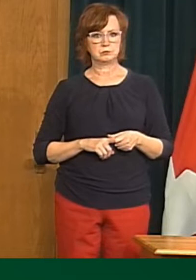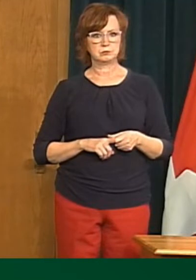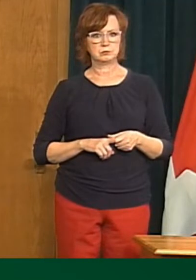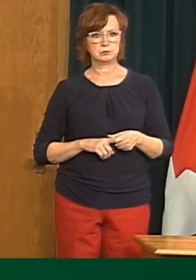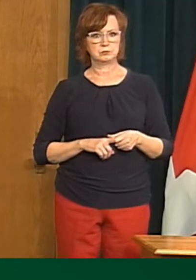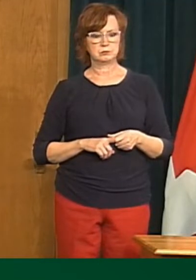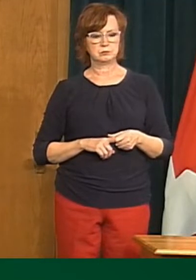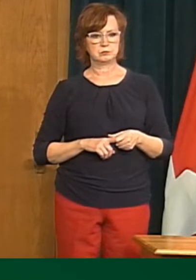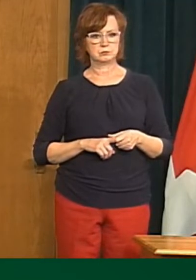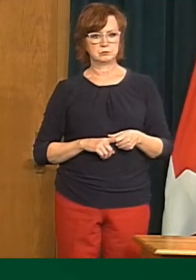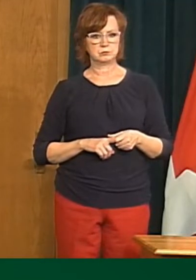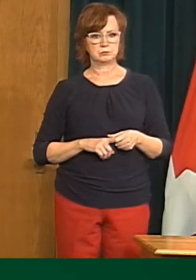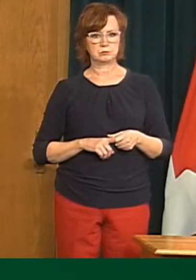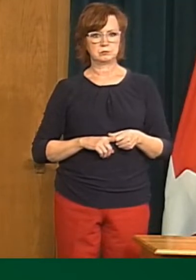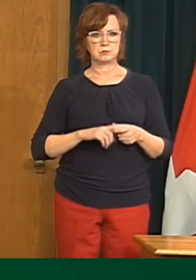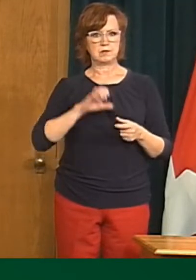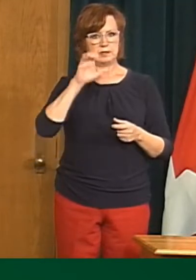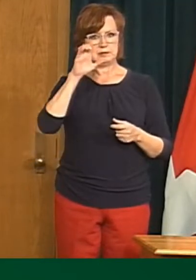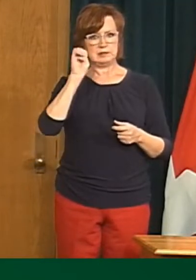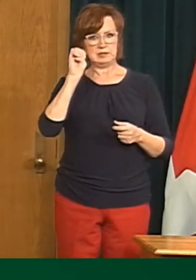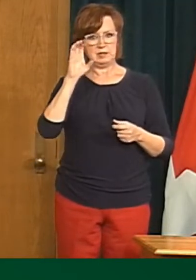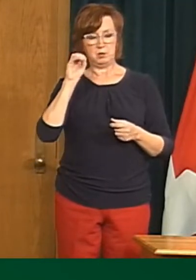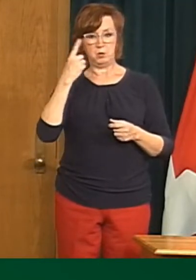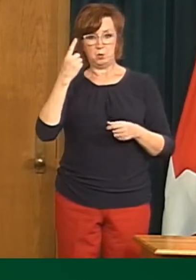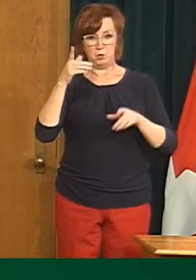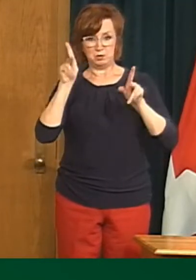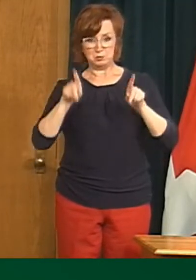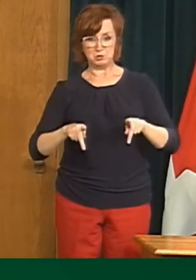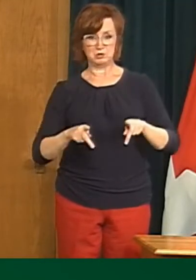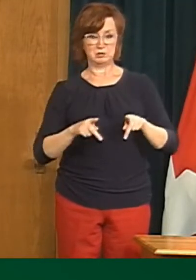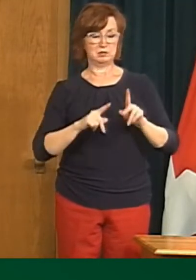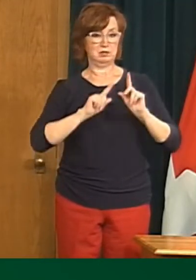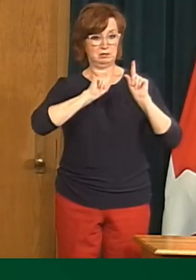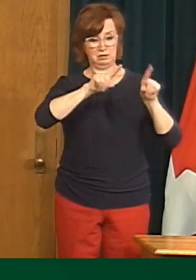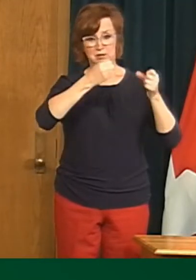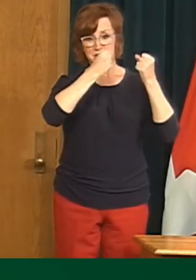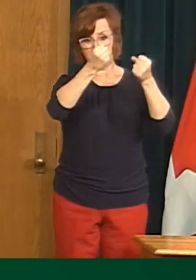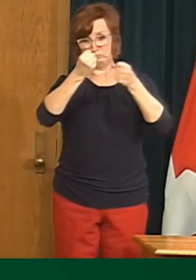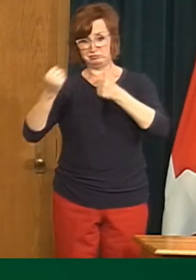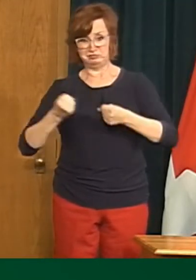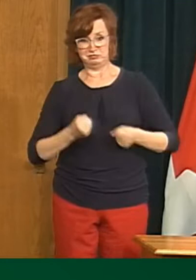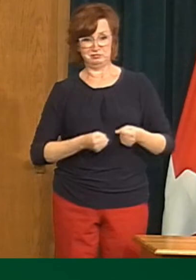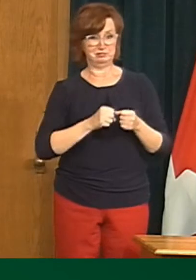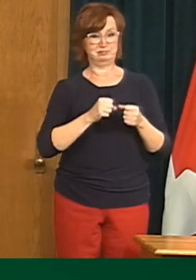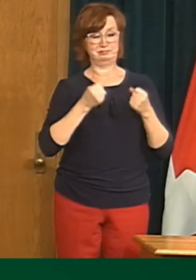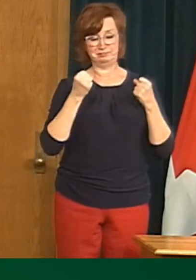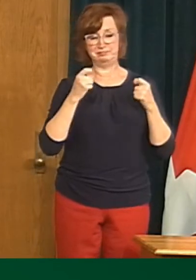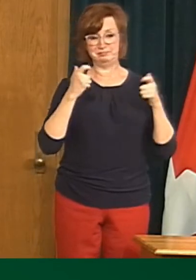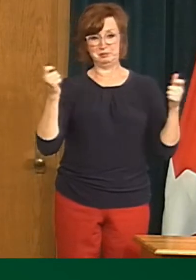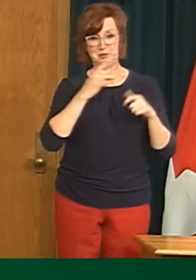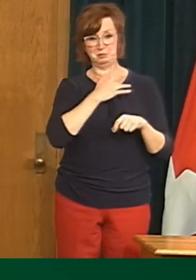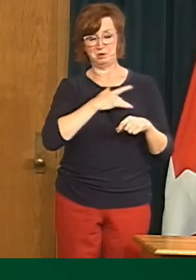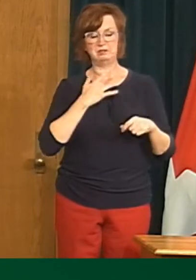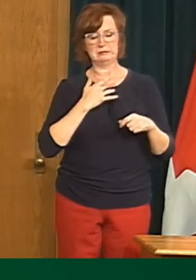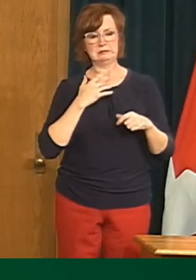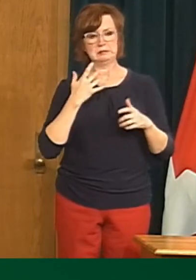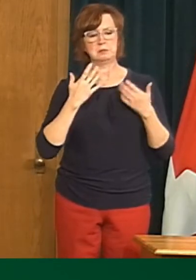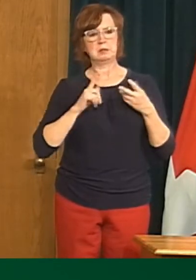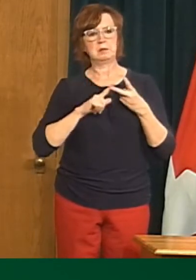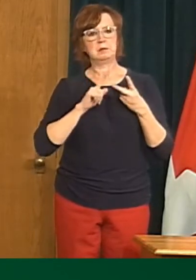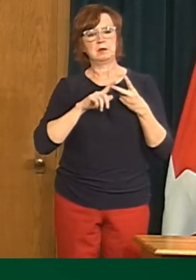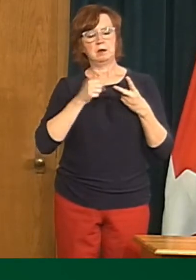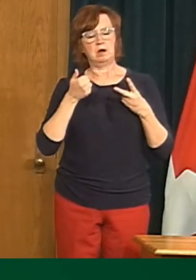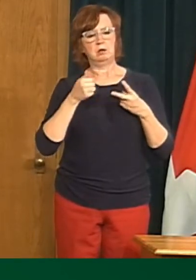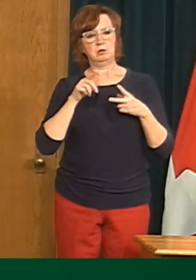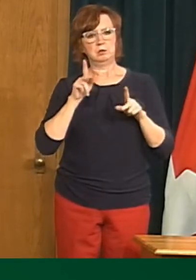just the CEO doing those. It might be vice presidents involved. But, we see the value in that, and those continue. Scott, do you